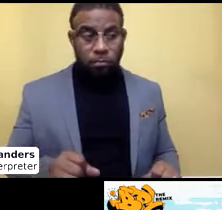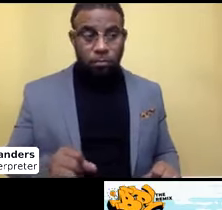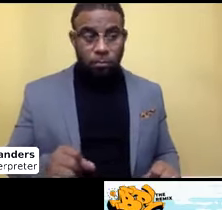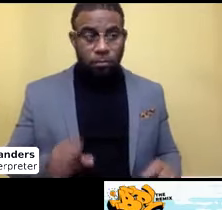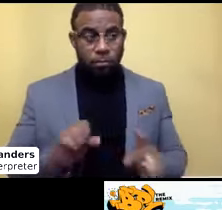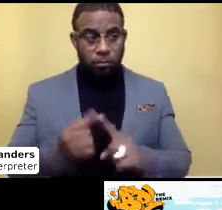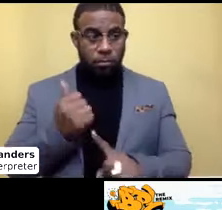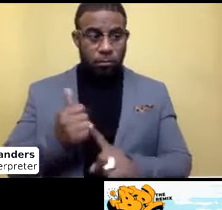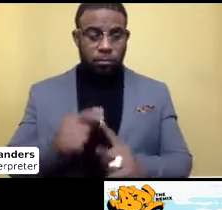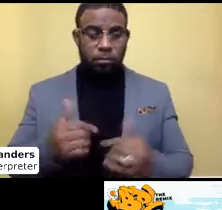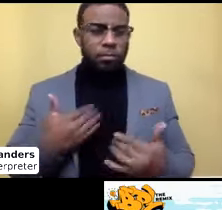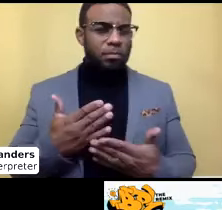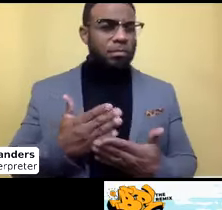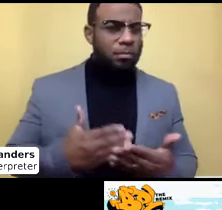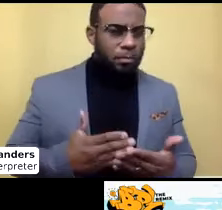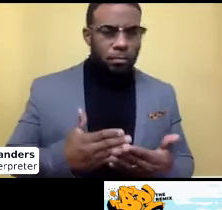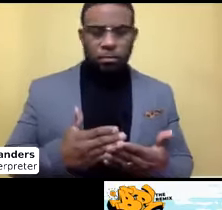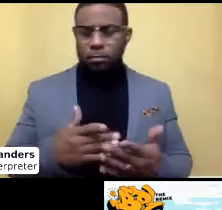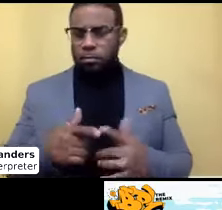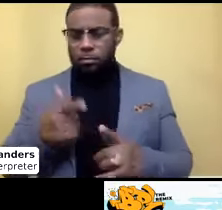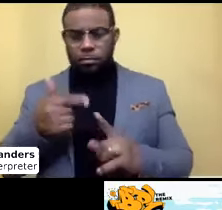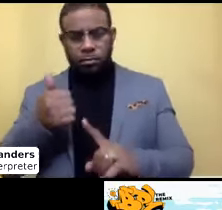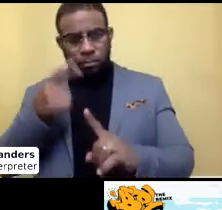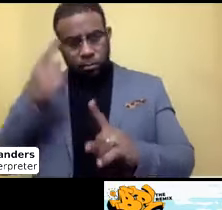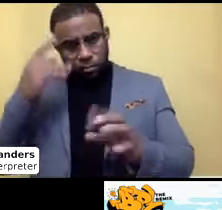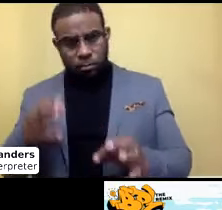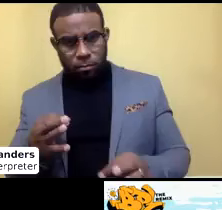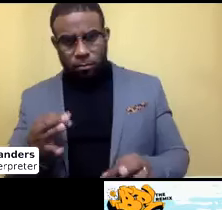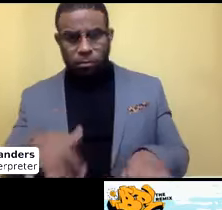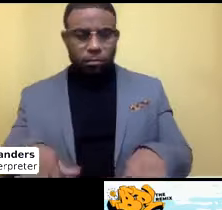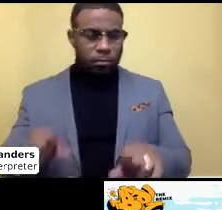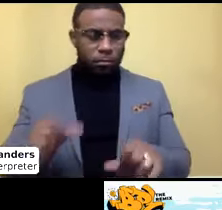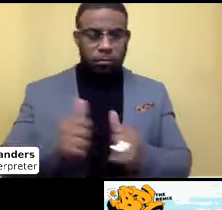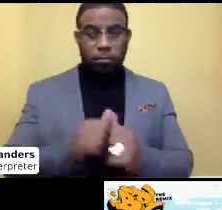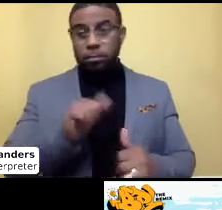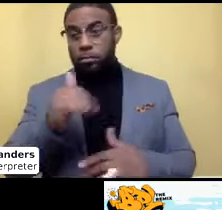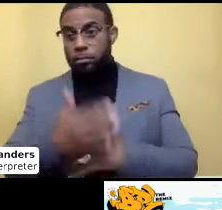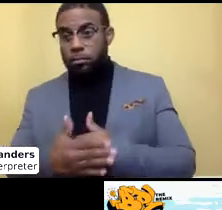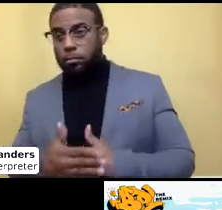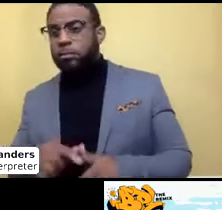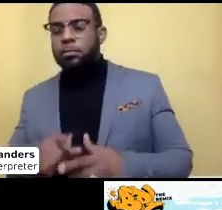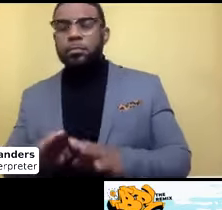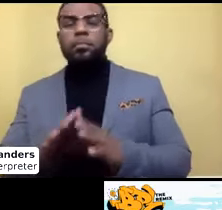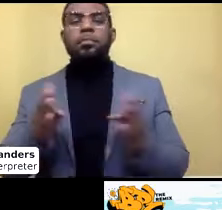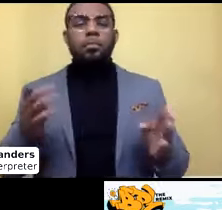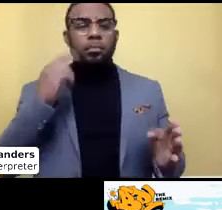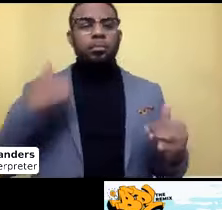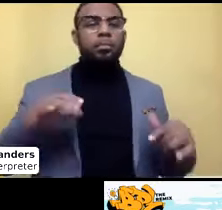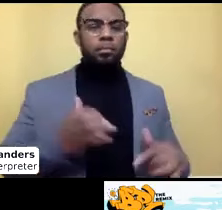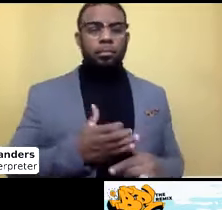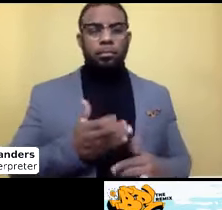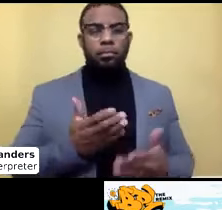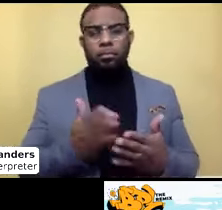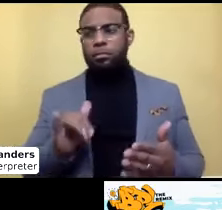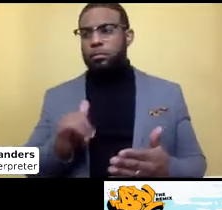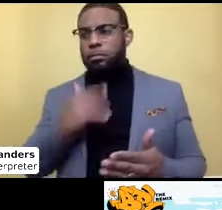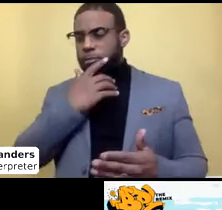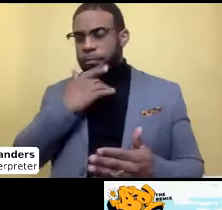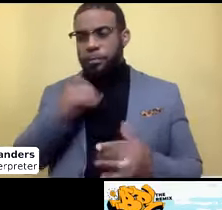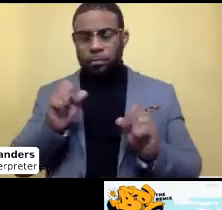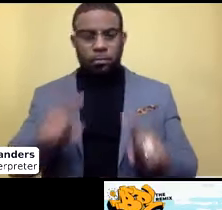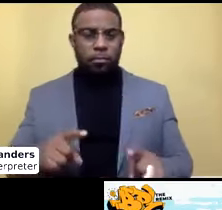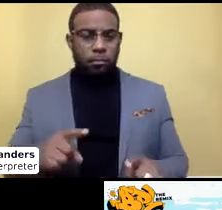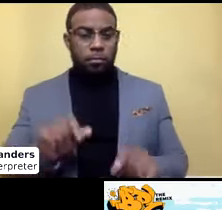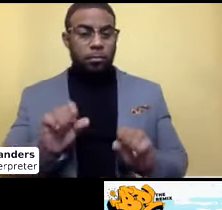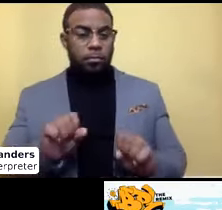situate themselves to have some degree of self-determination and cooperation with other countries, then it opens the door for things like what could happen,